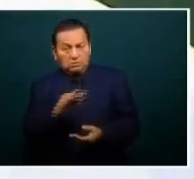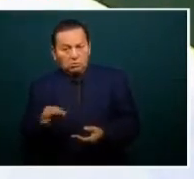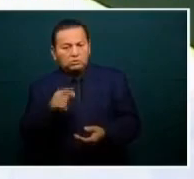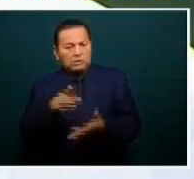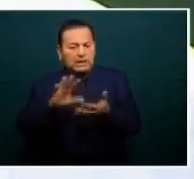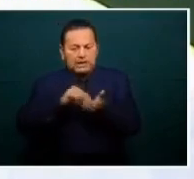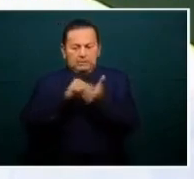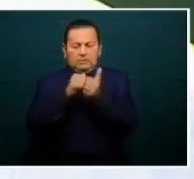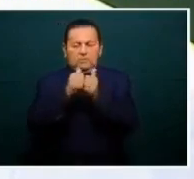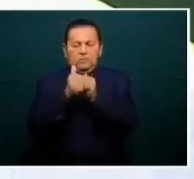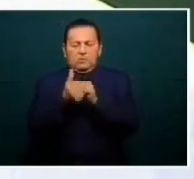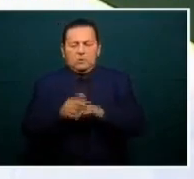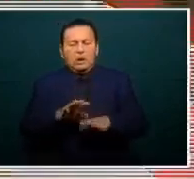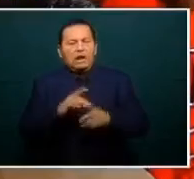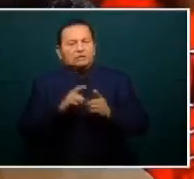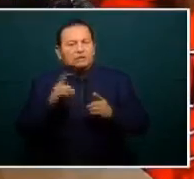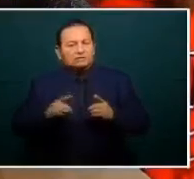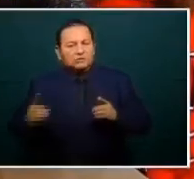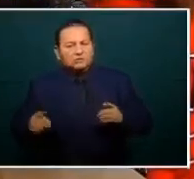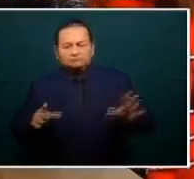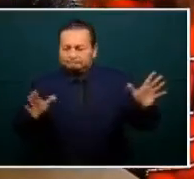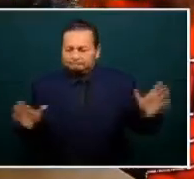attend the causes,